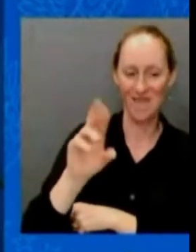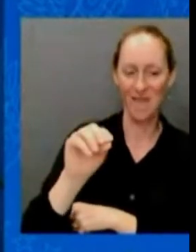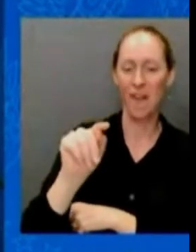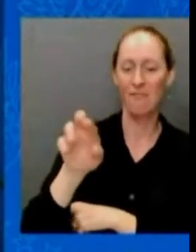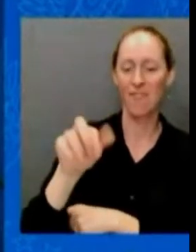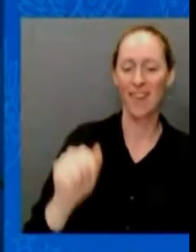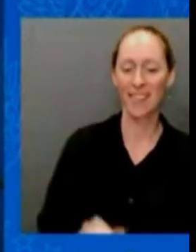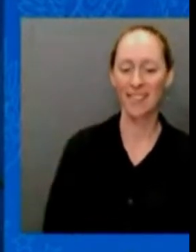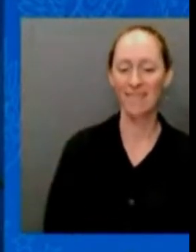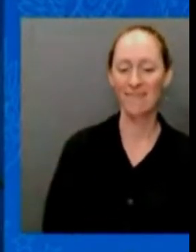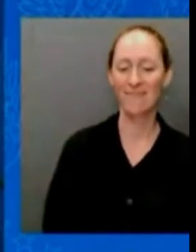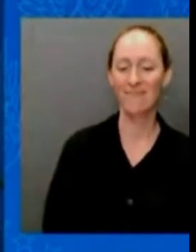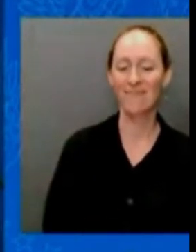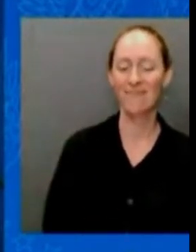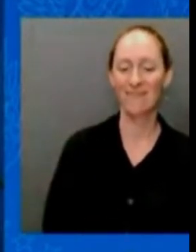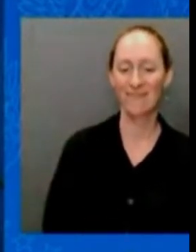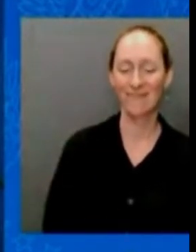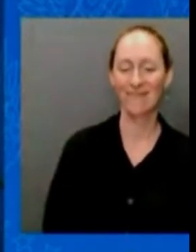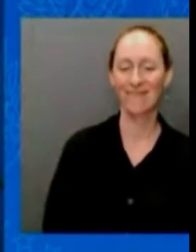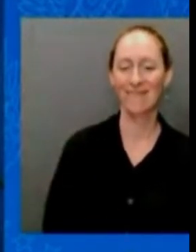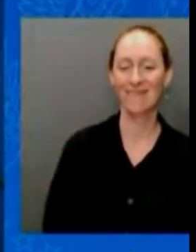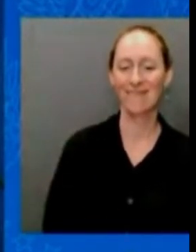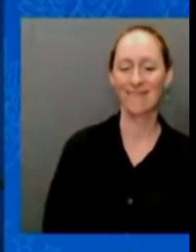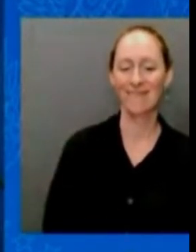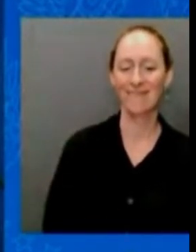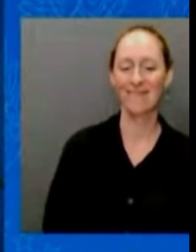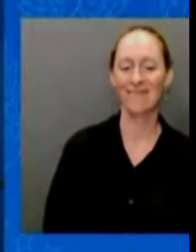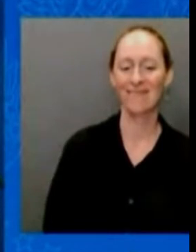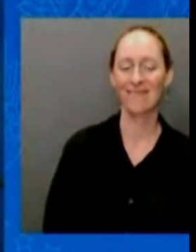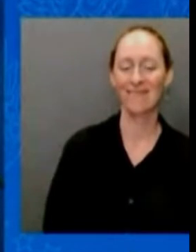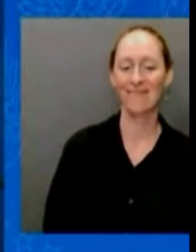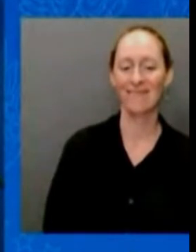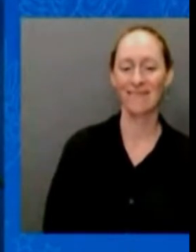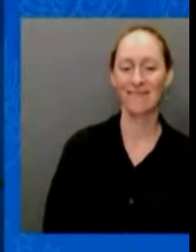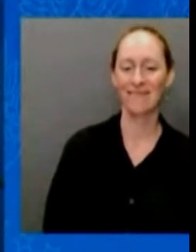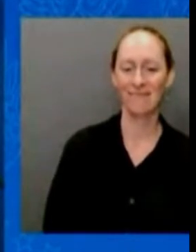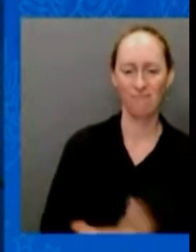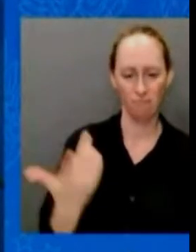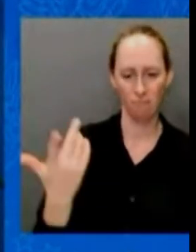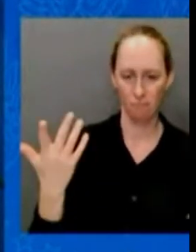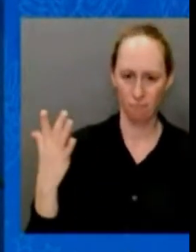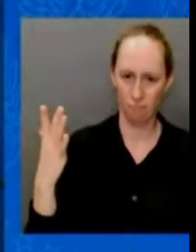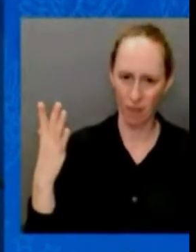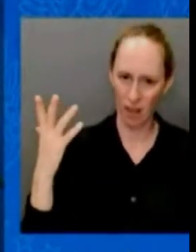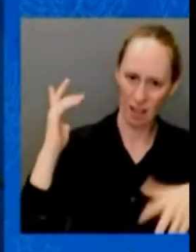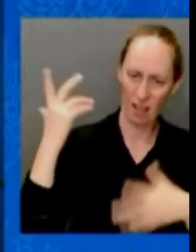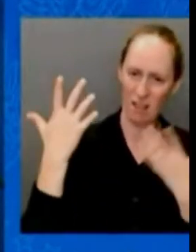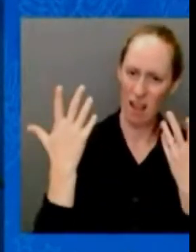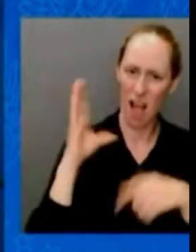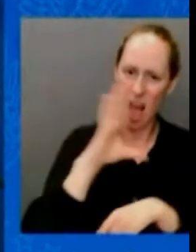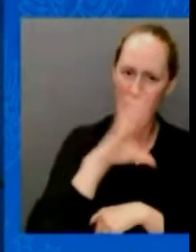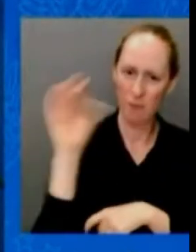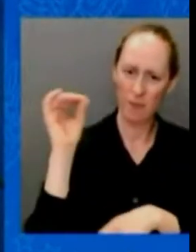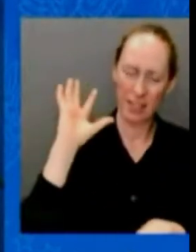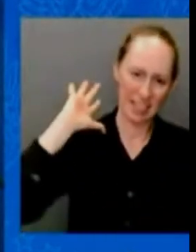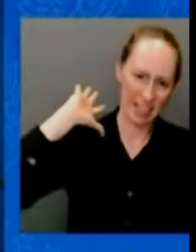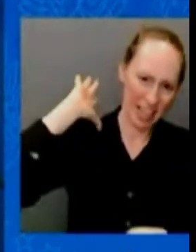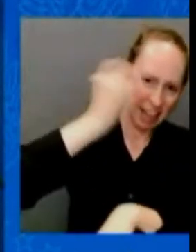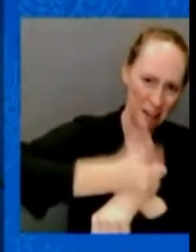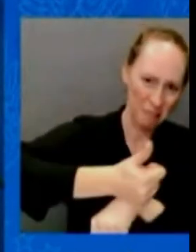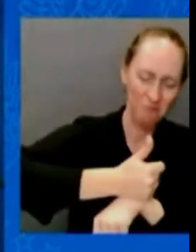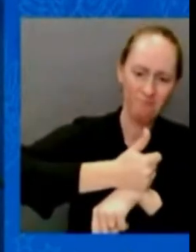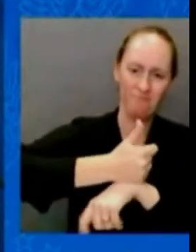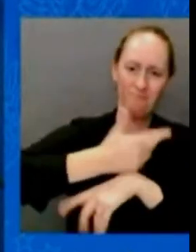vision of bringing leading-edge semiconductor manufacturing back to America, including right here